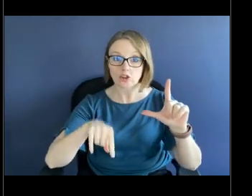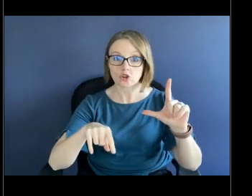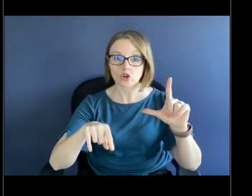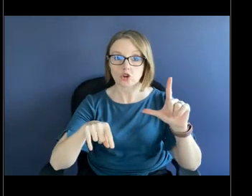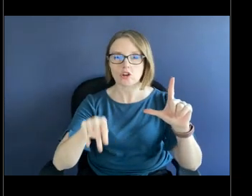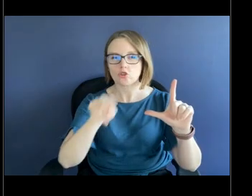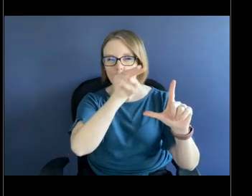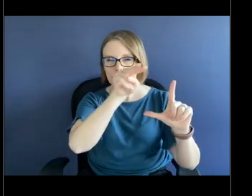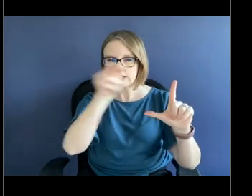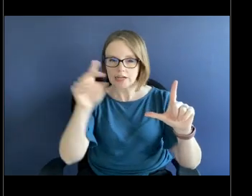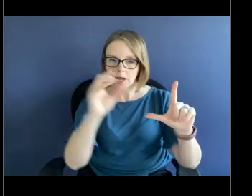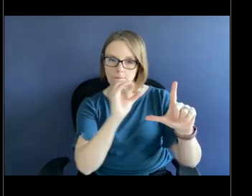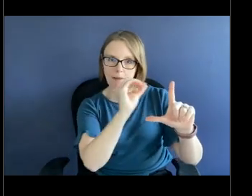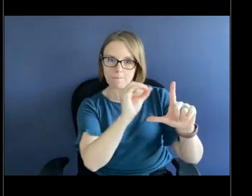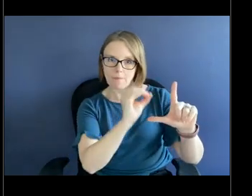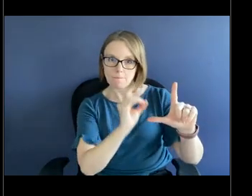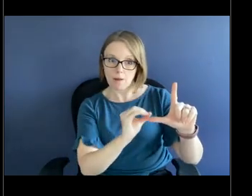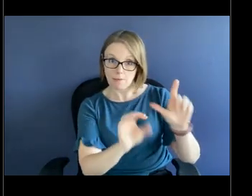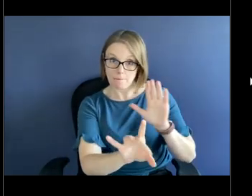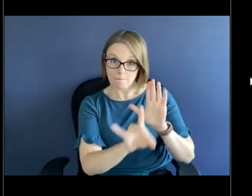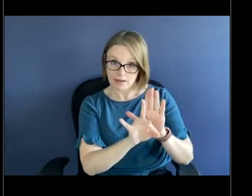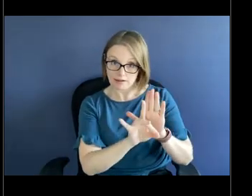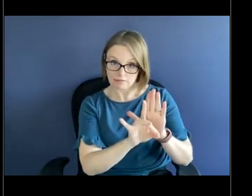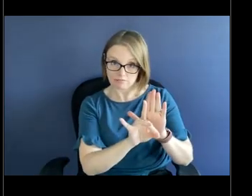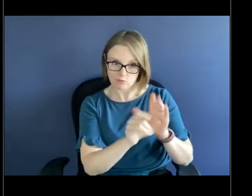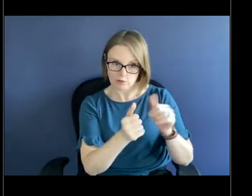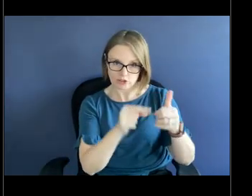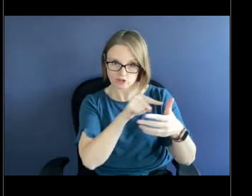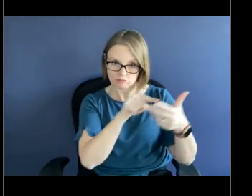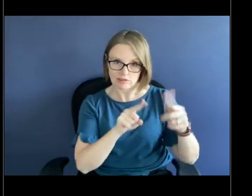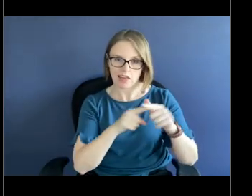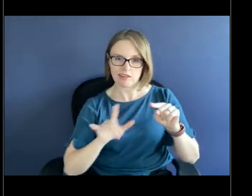answer and hit submit at the bottom.